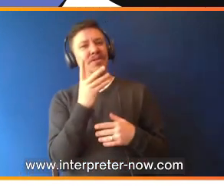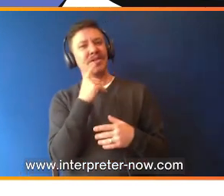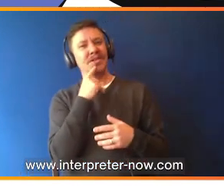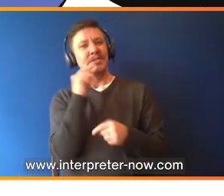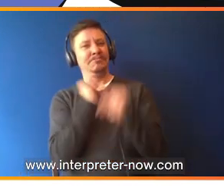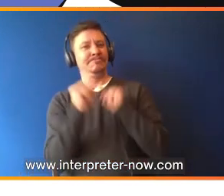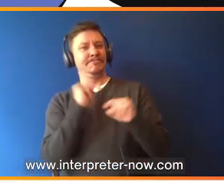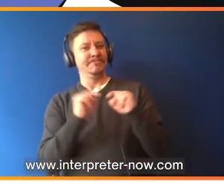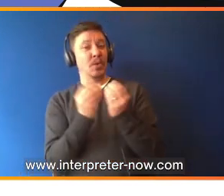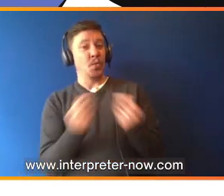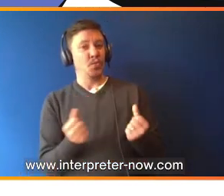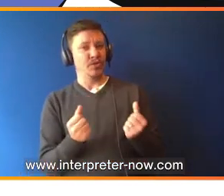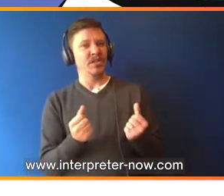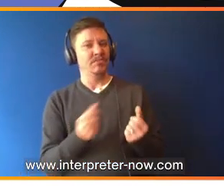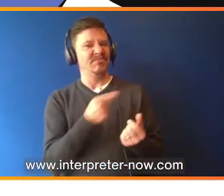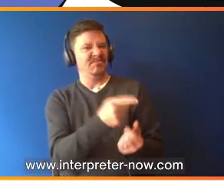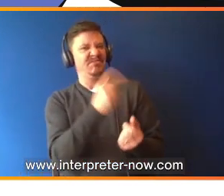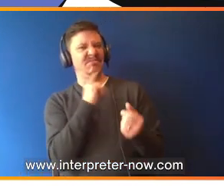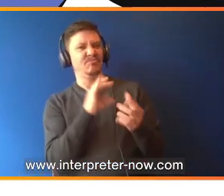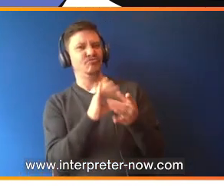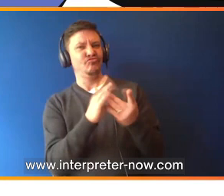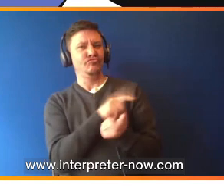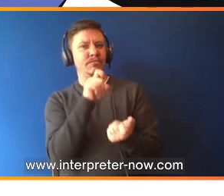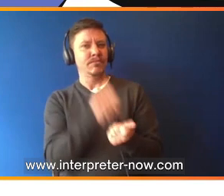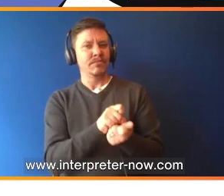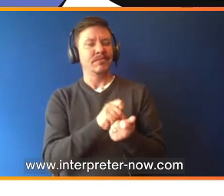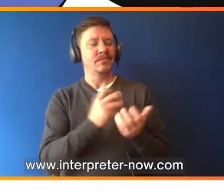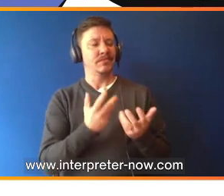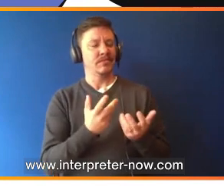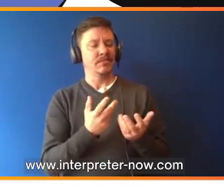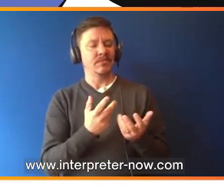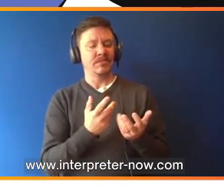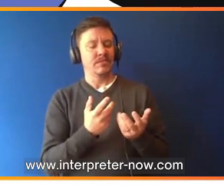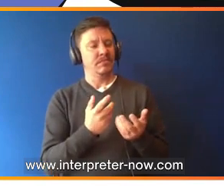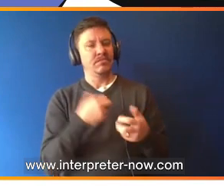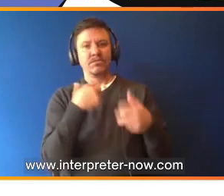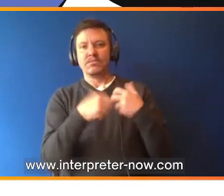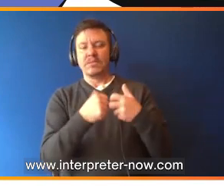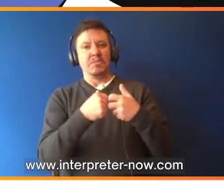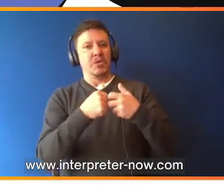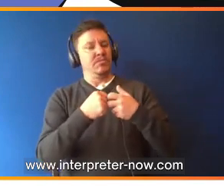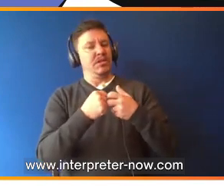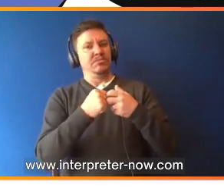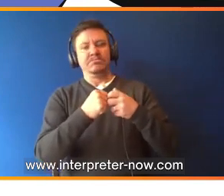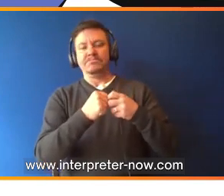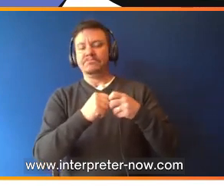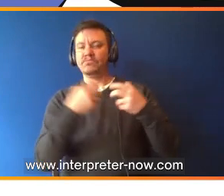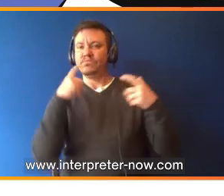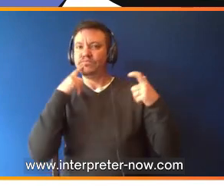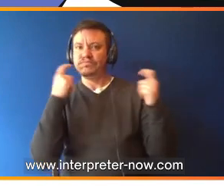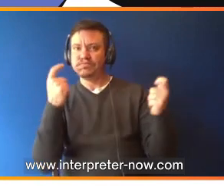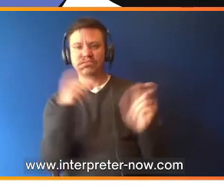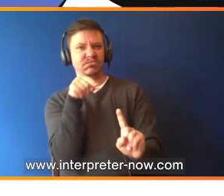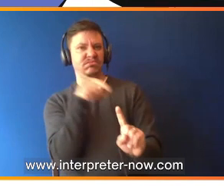I agree completely. Well said. So talking about those solutions, circling back to the solutions, and you talk